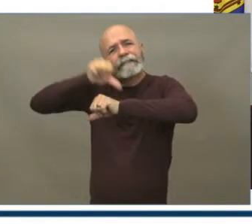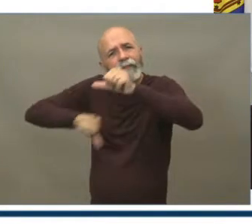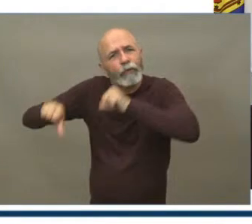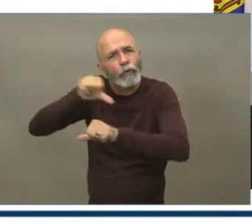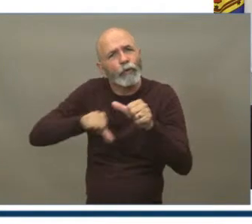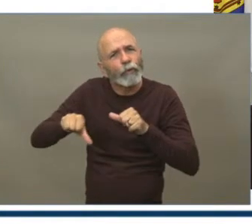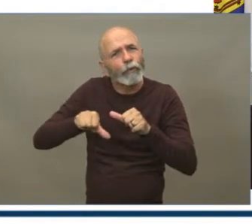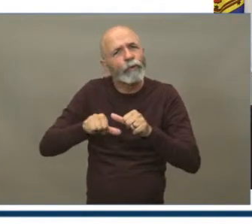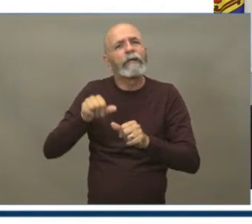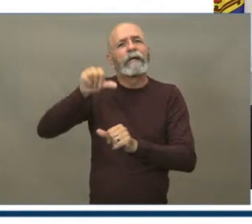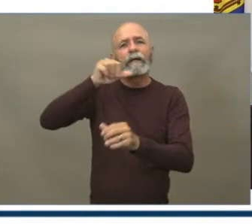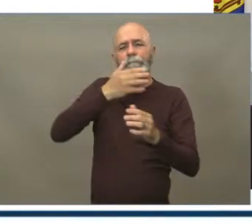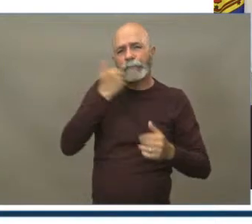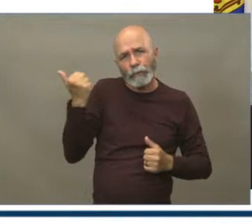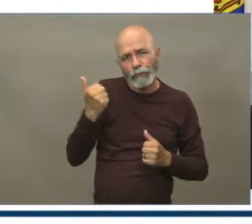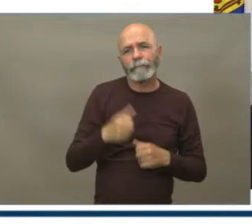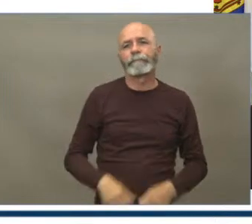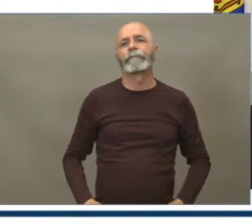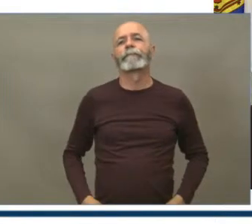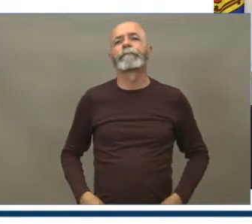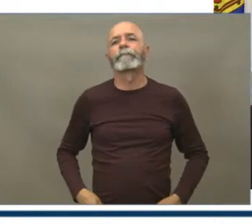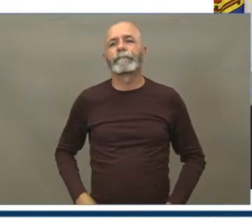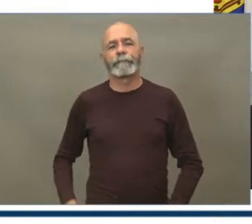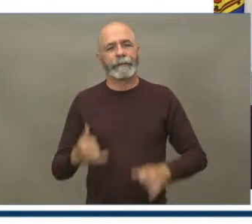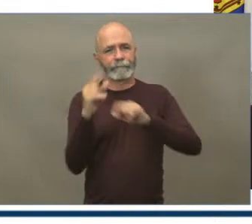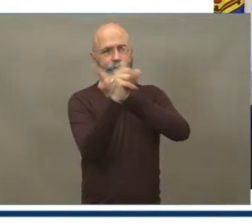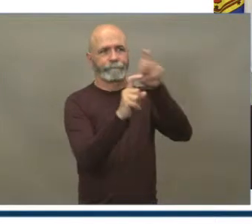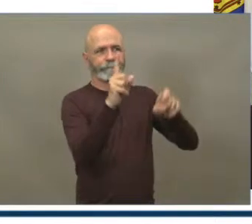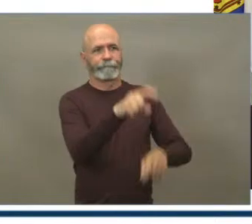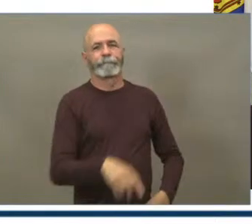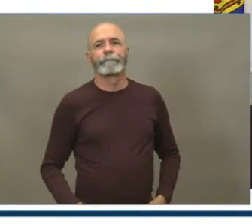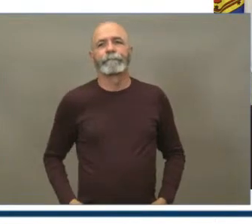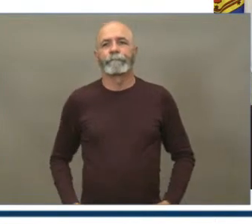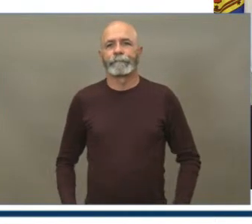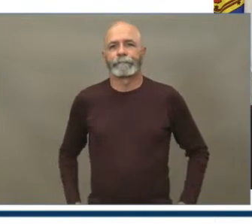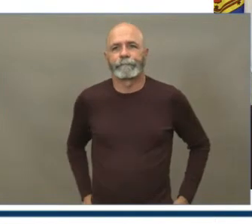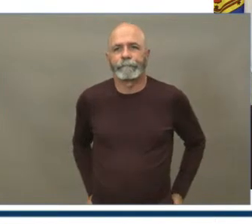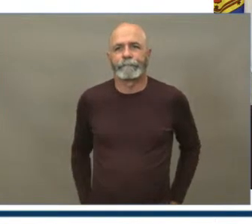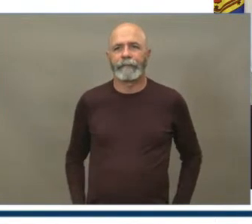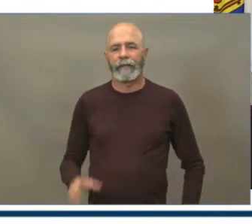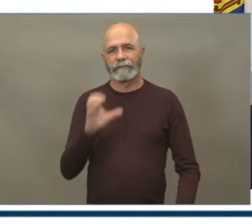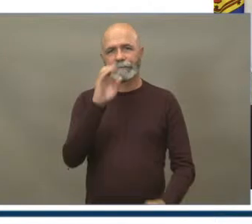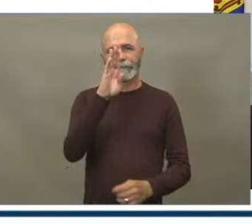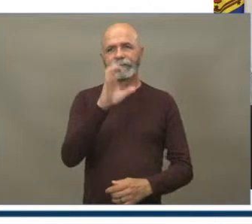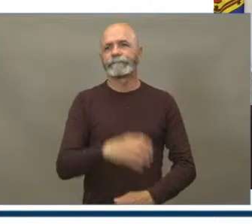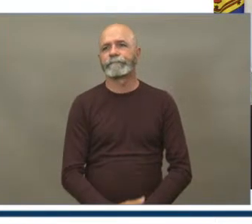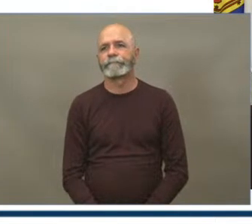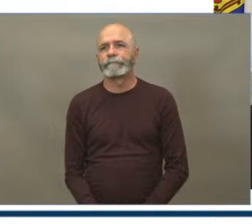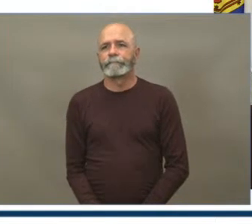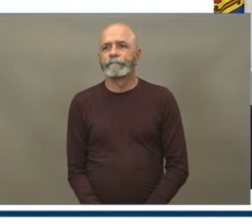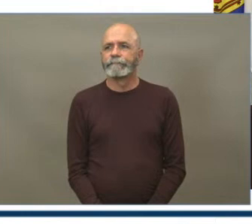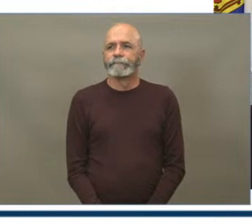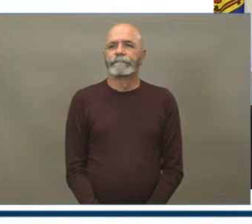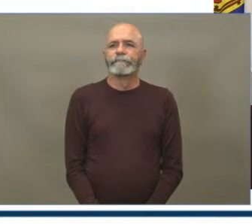the phones. We'll do one question and one follow-up, starting with CBC's Jean Laroche. Go ahead,